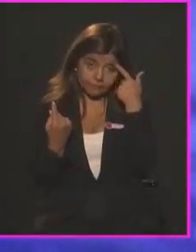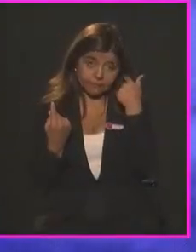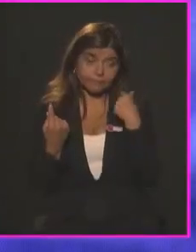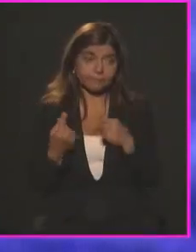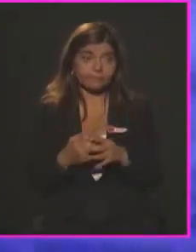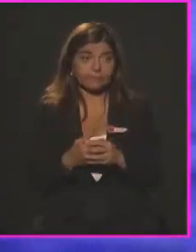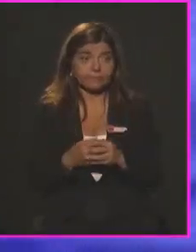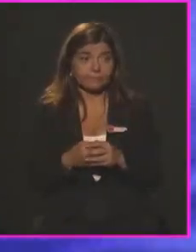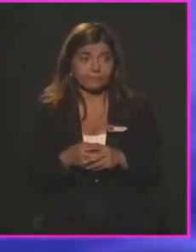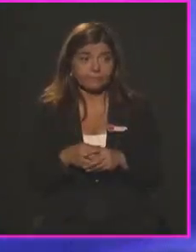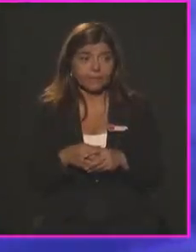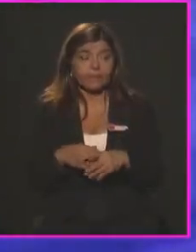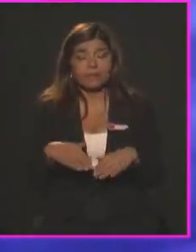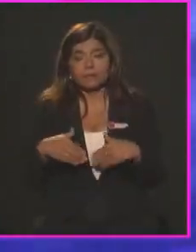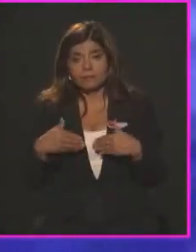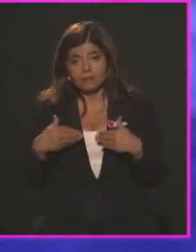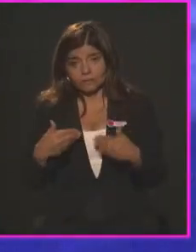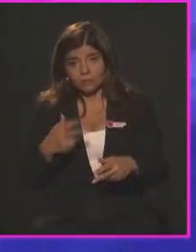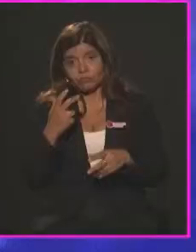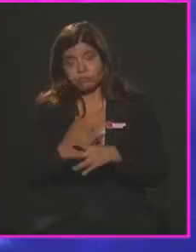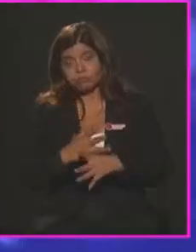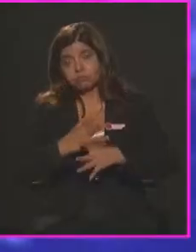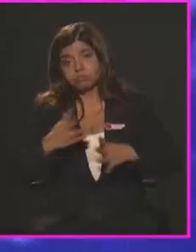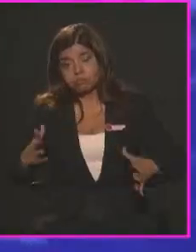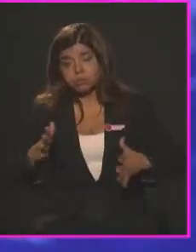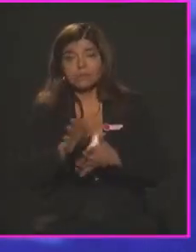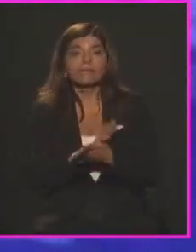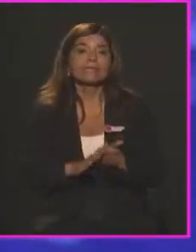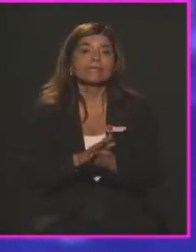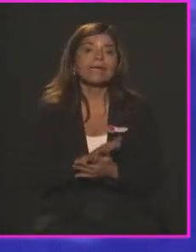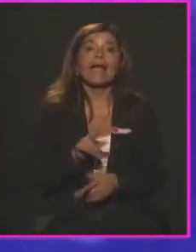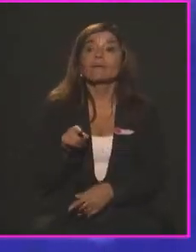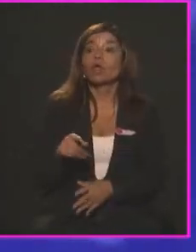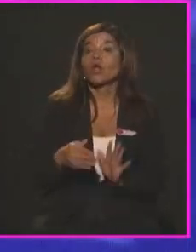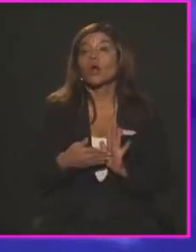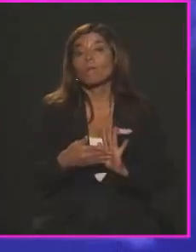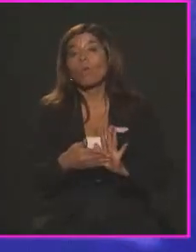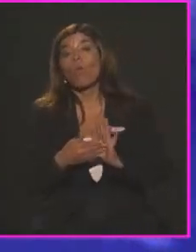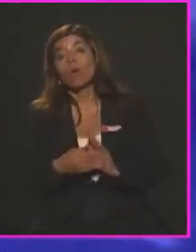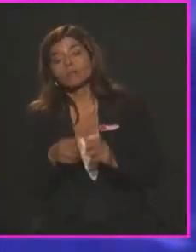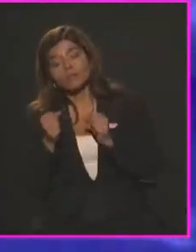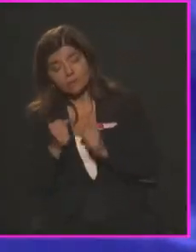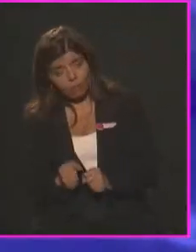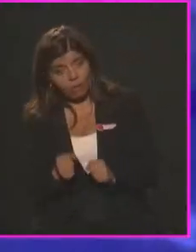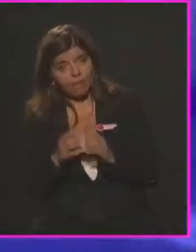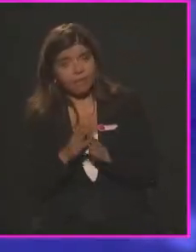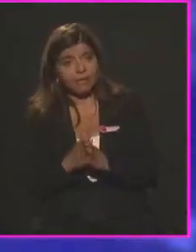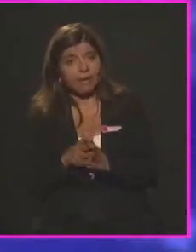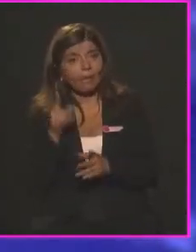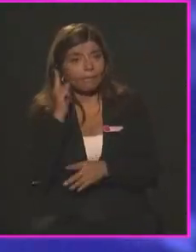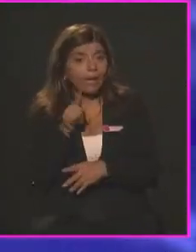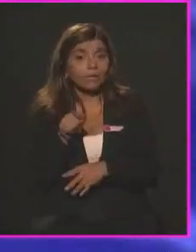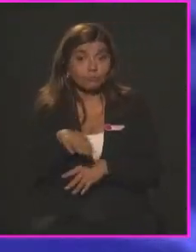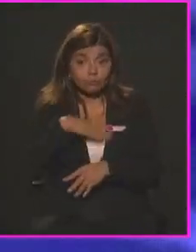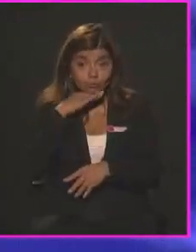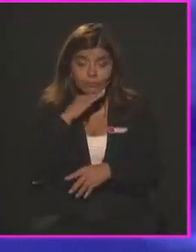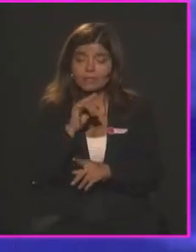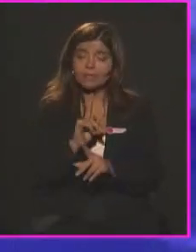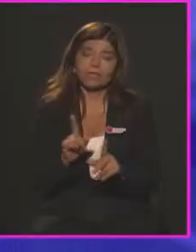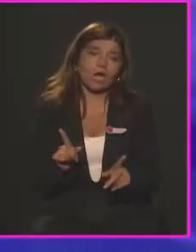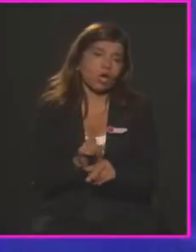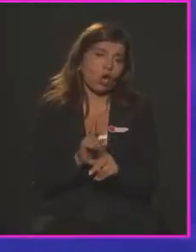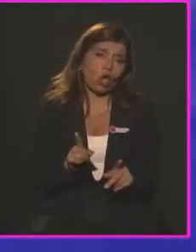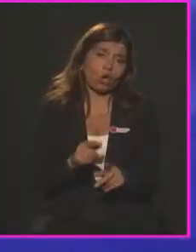So there are some great examples out there, and they're showing us what's possible, but it's not enough, and it's not fast enough.